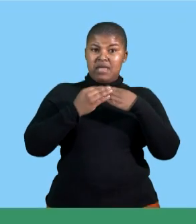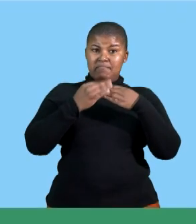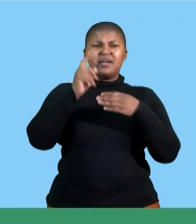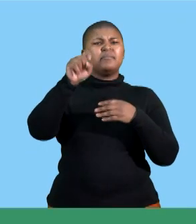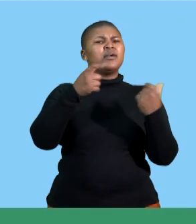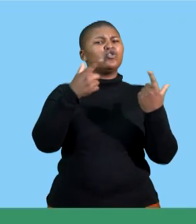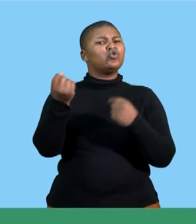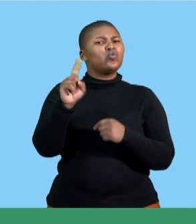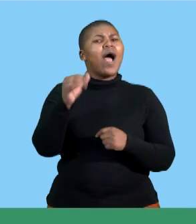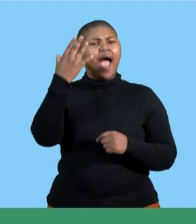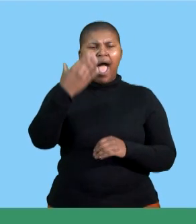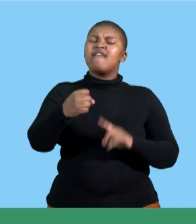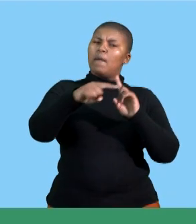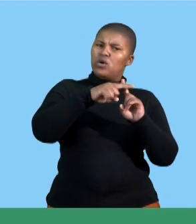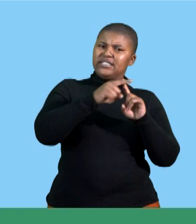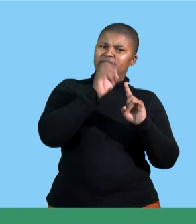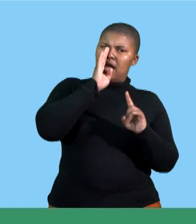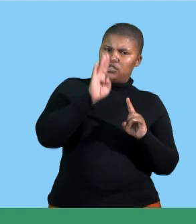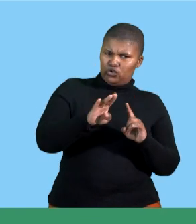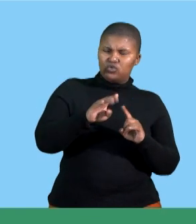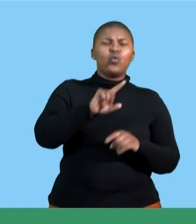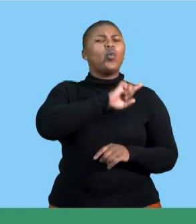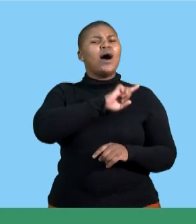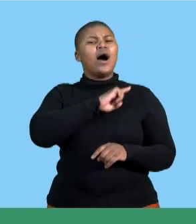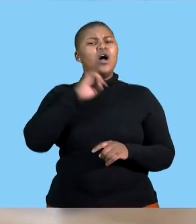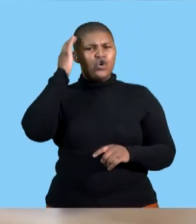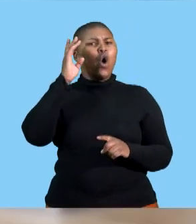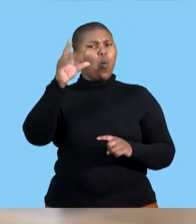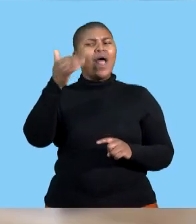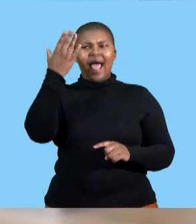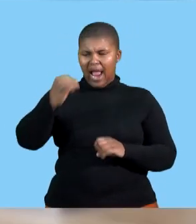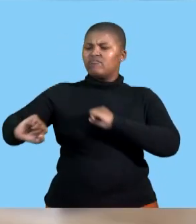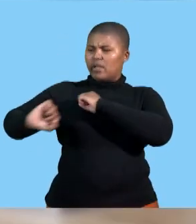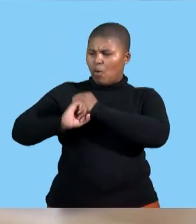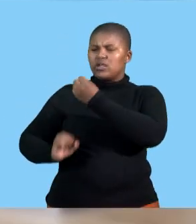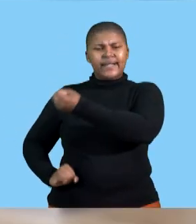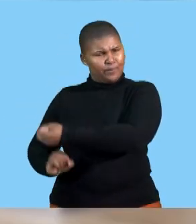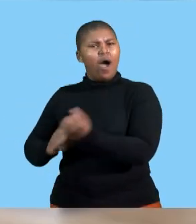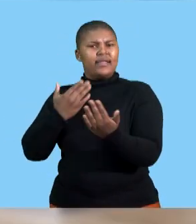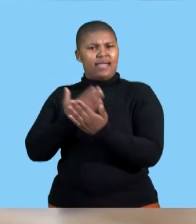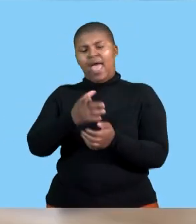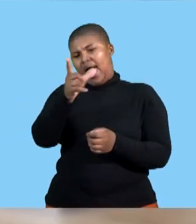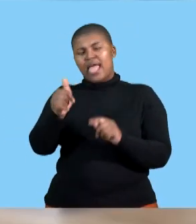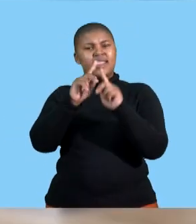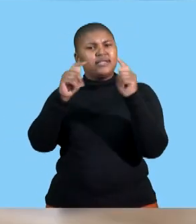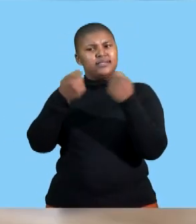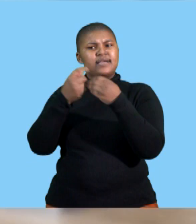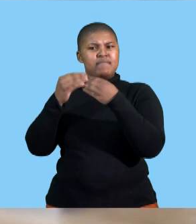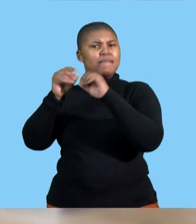is it that they have? They have positive attitudes. Why? Because they know that they have the support of other team